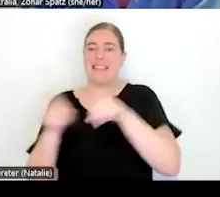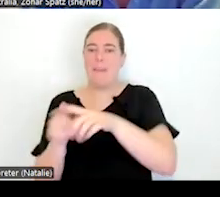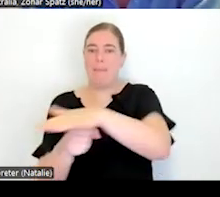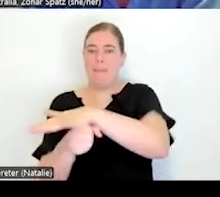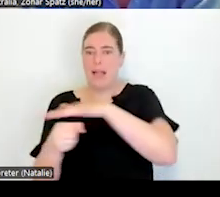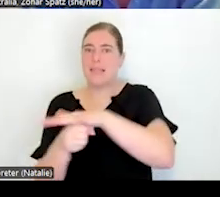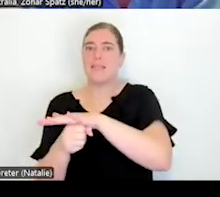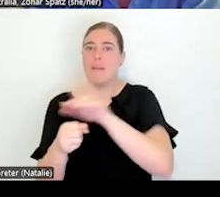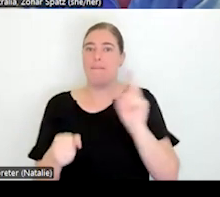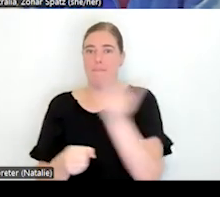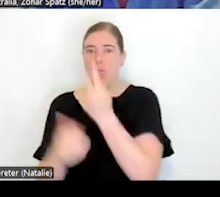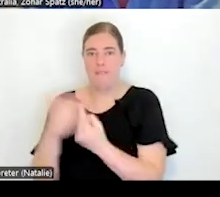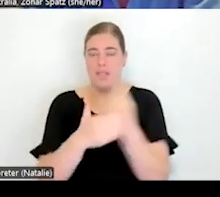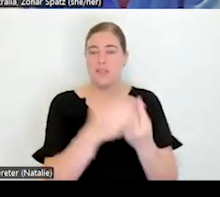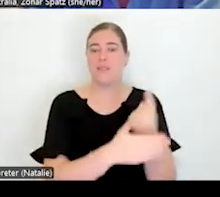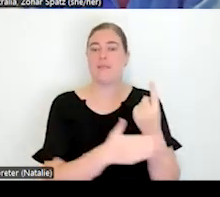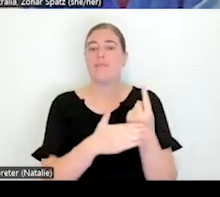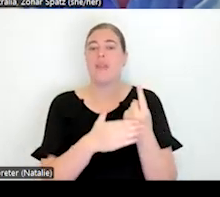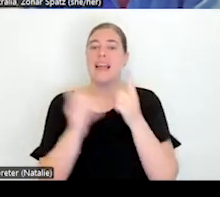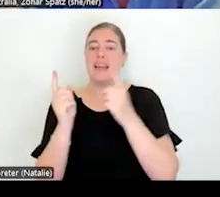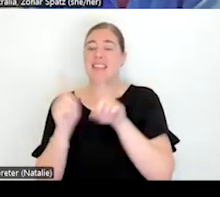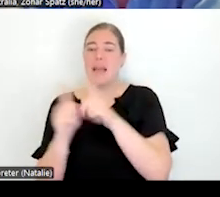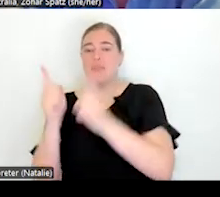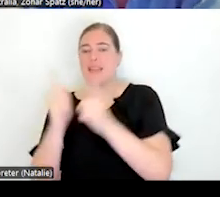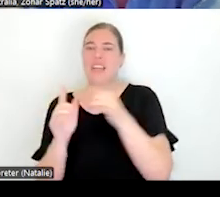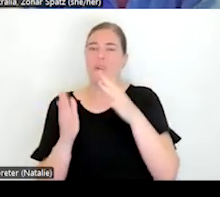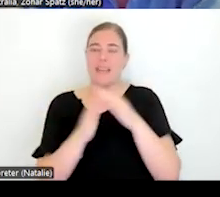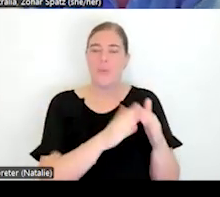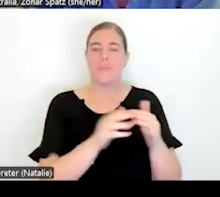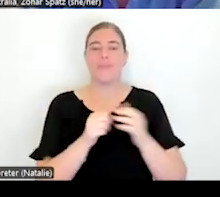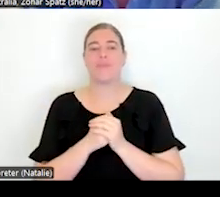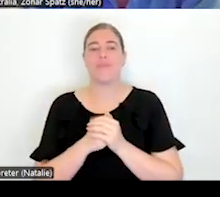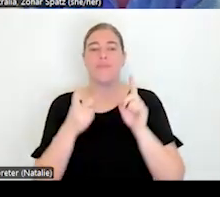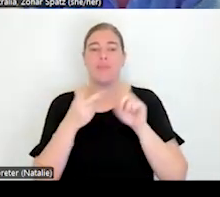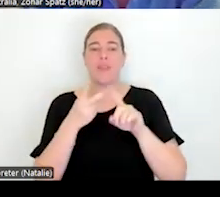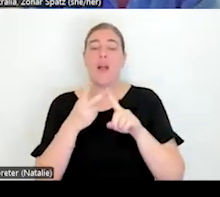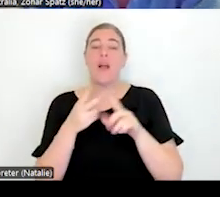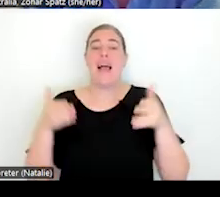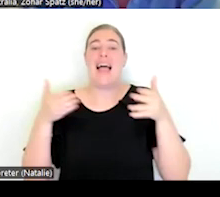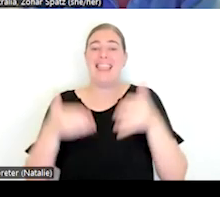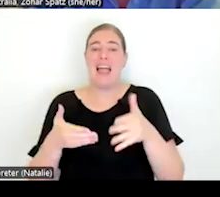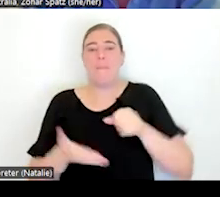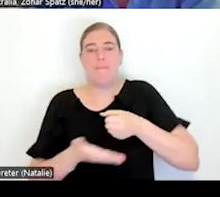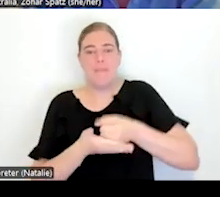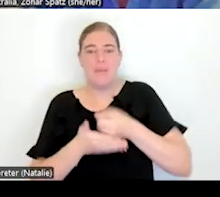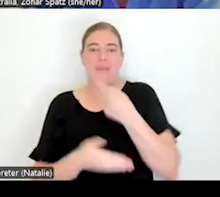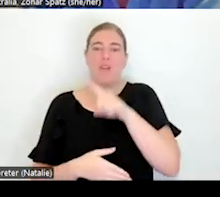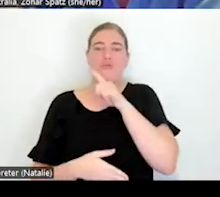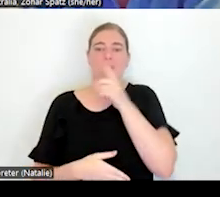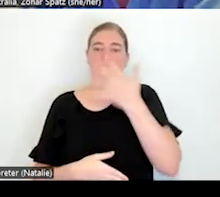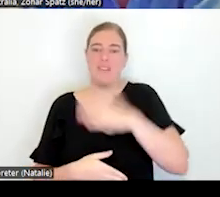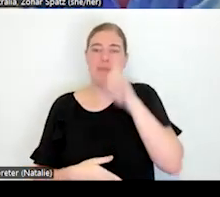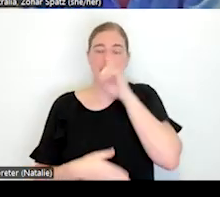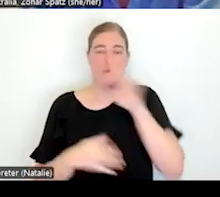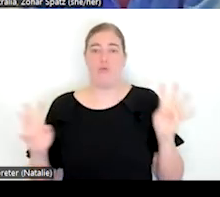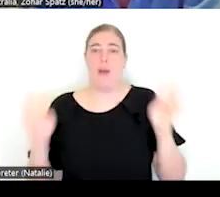entire contract period. They must accommodate a minimum of 150 in-person delegates. There will